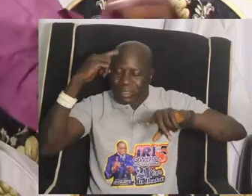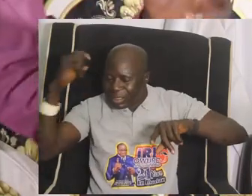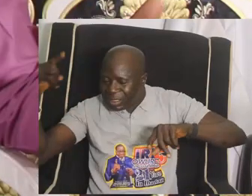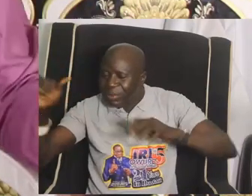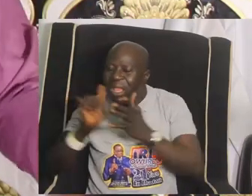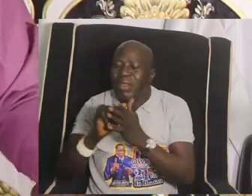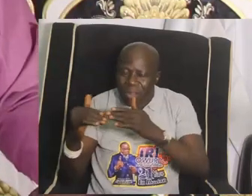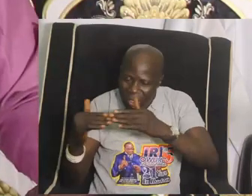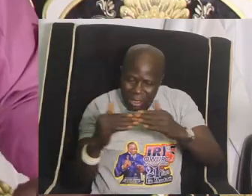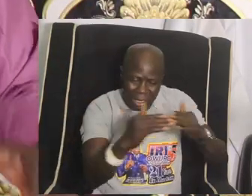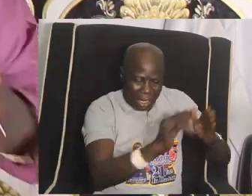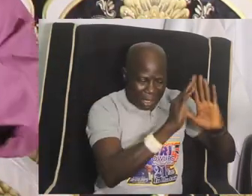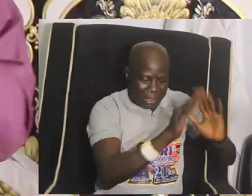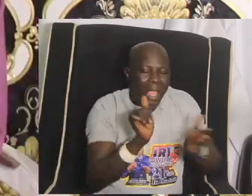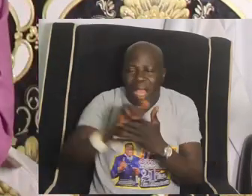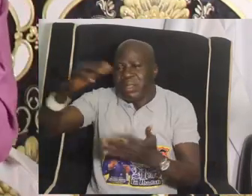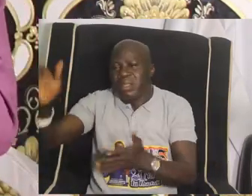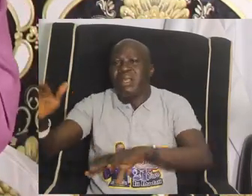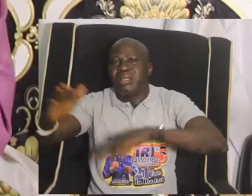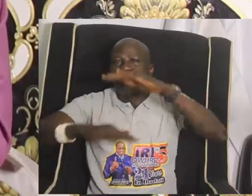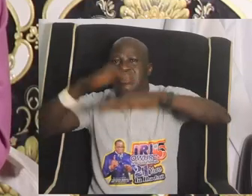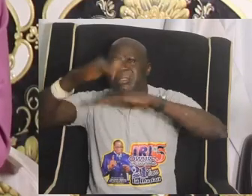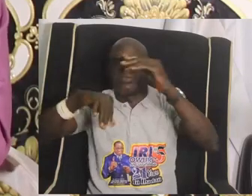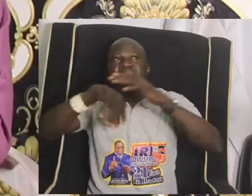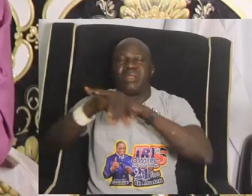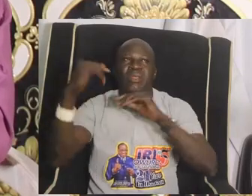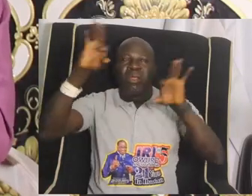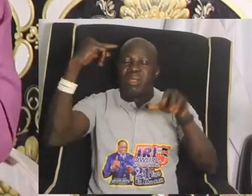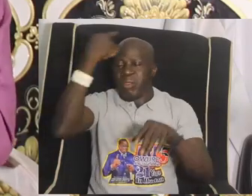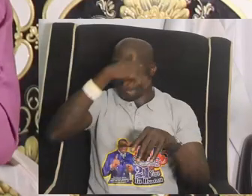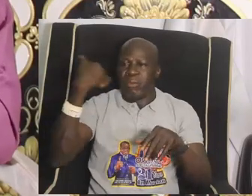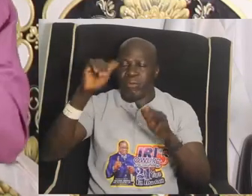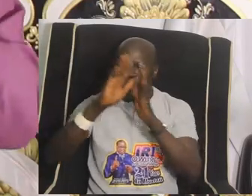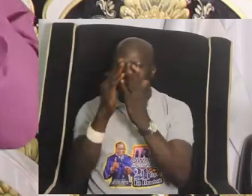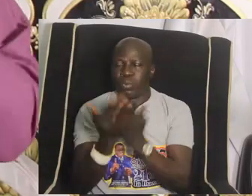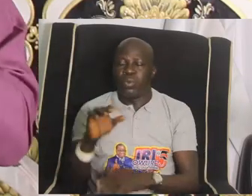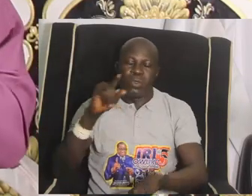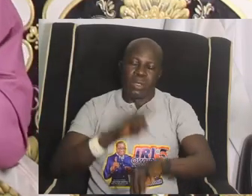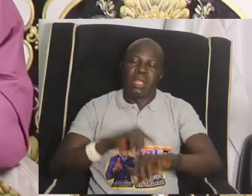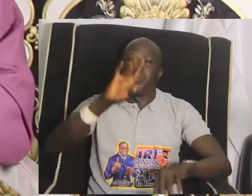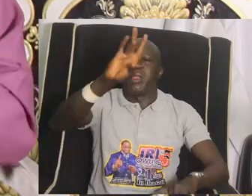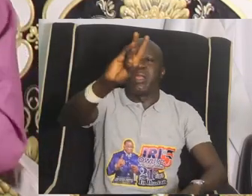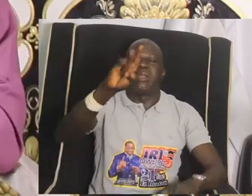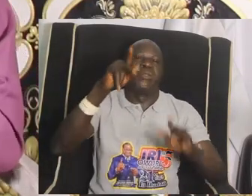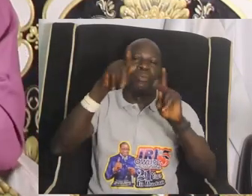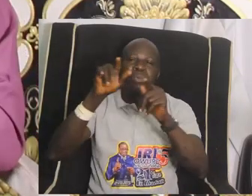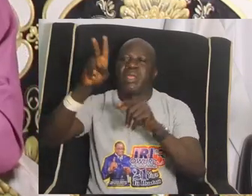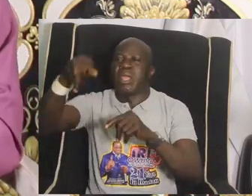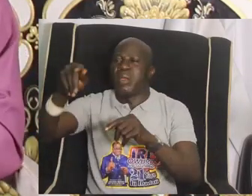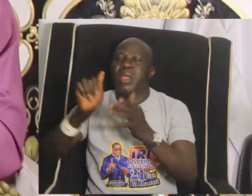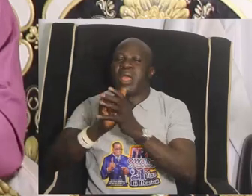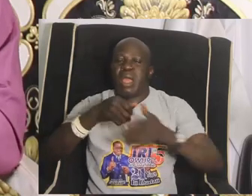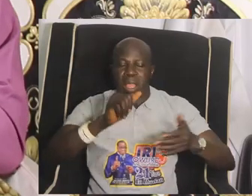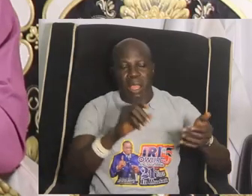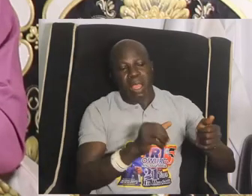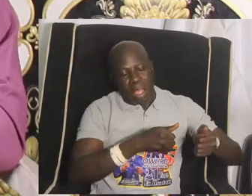the base. A lot of people need direction and only Facebook. We are going to meet on Facebook. Agumelo, Agumejo. By SP. Apostle